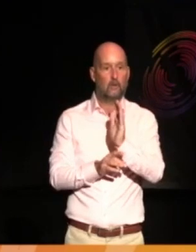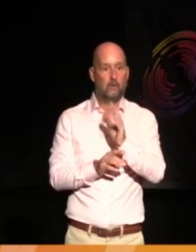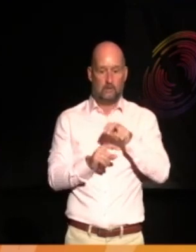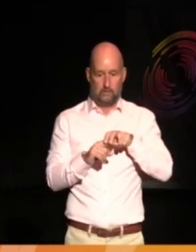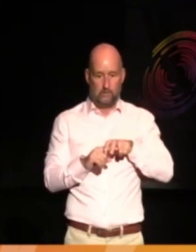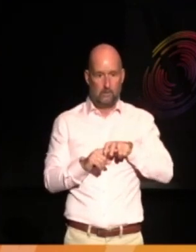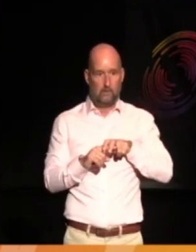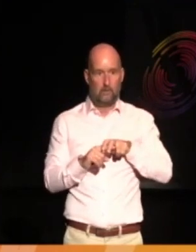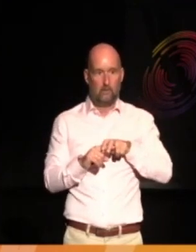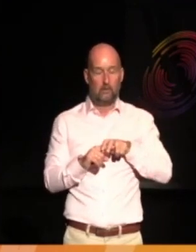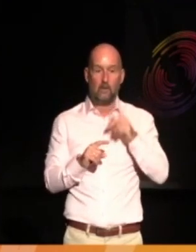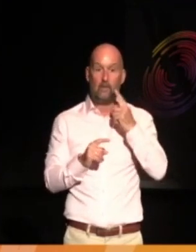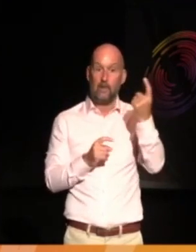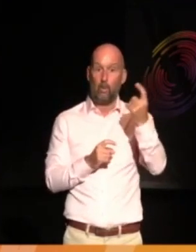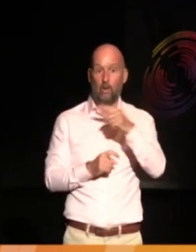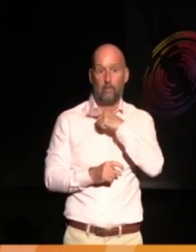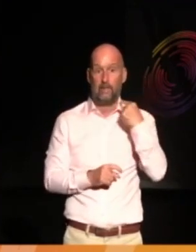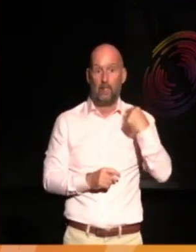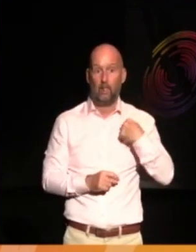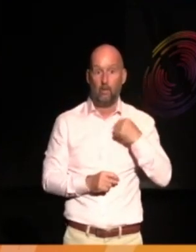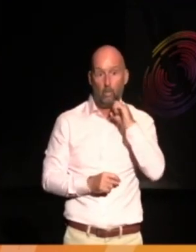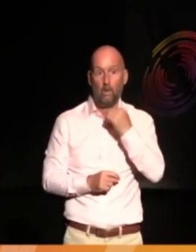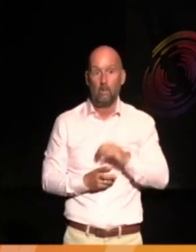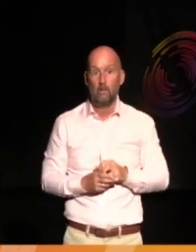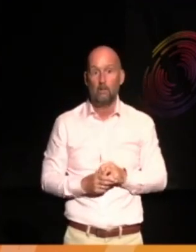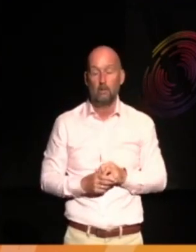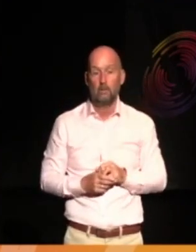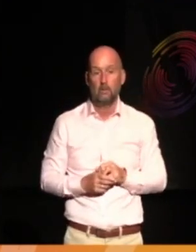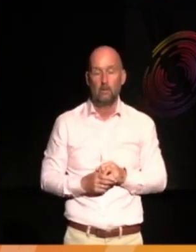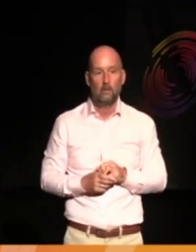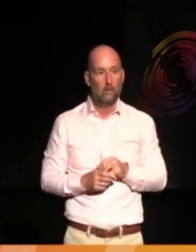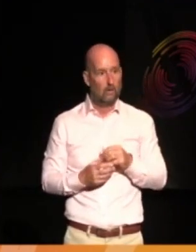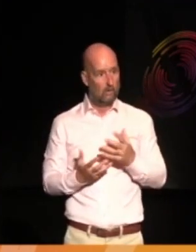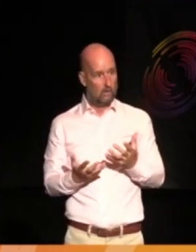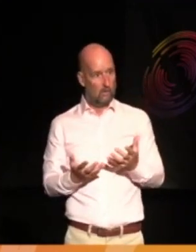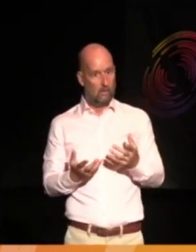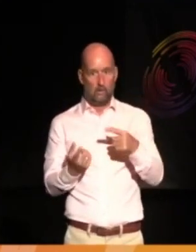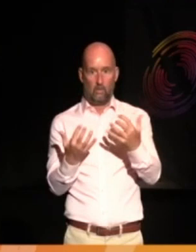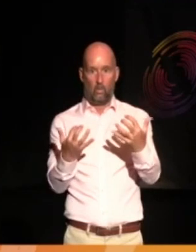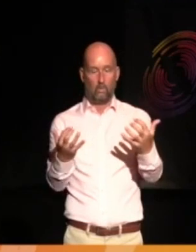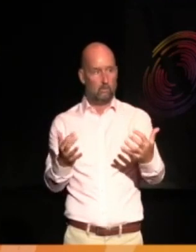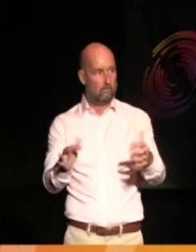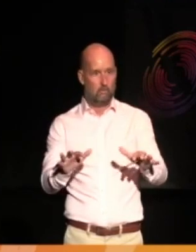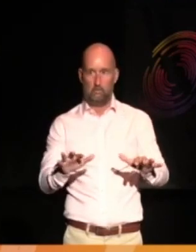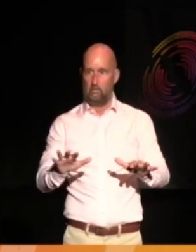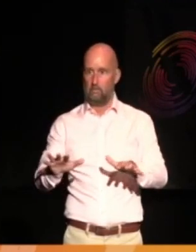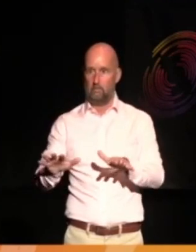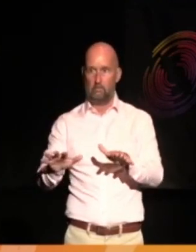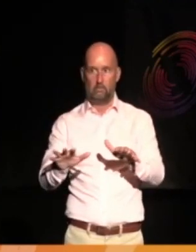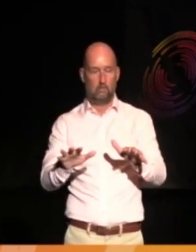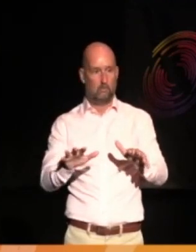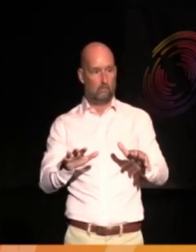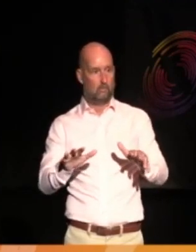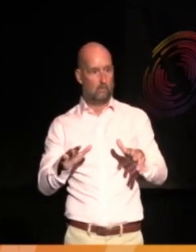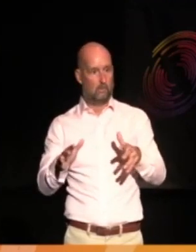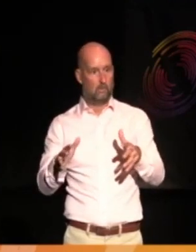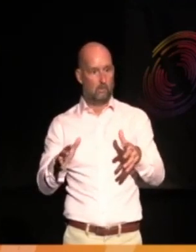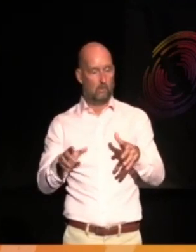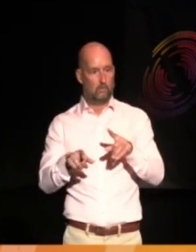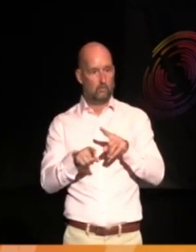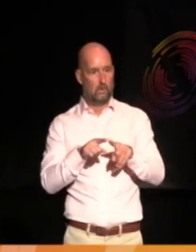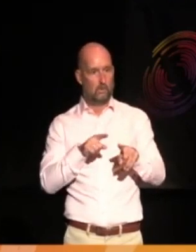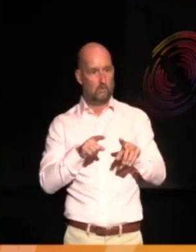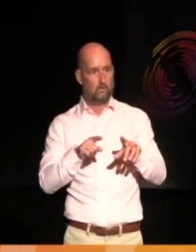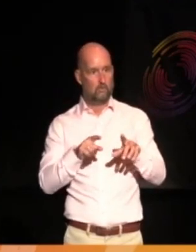here waiting to be killed. And none of us knew how to deal with that. We just had to understand